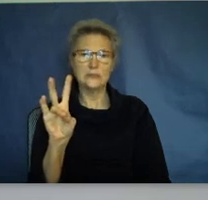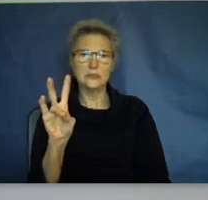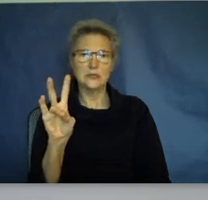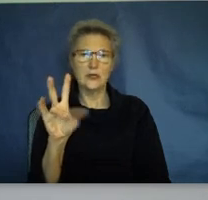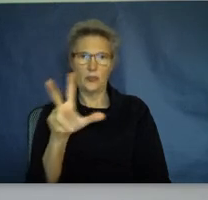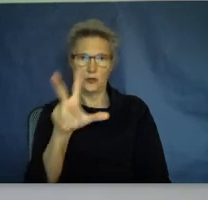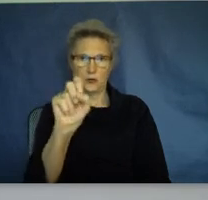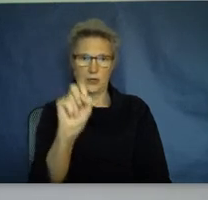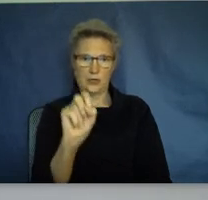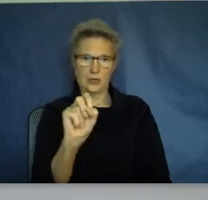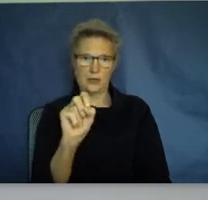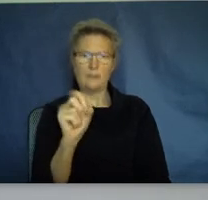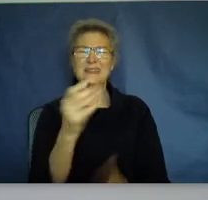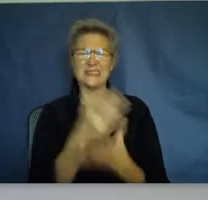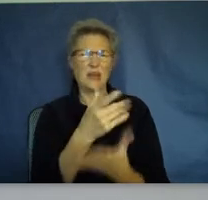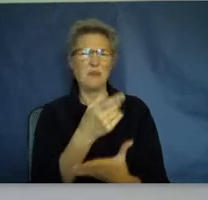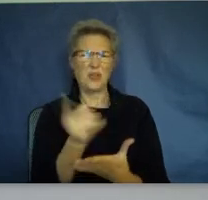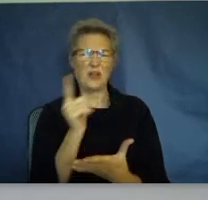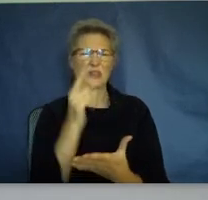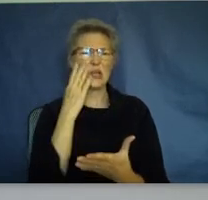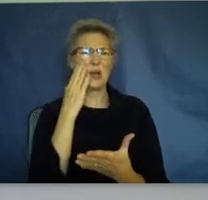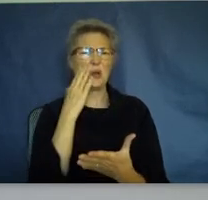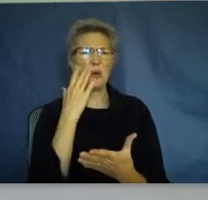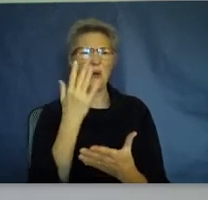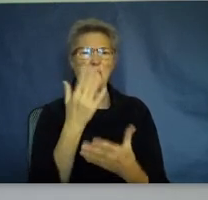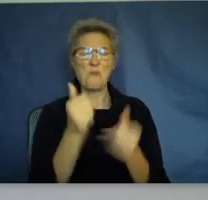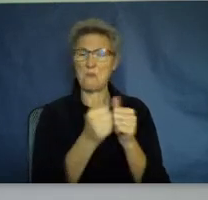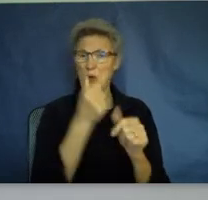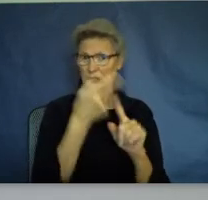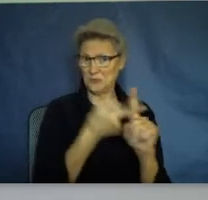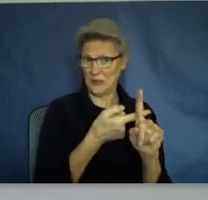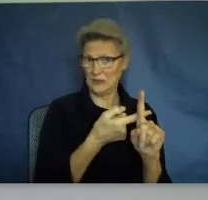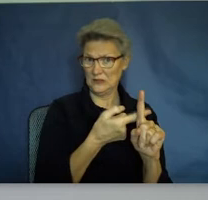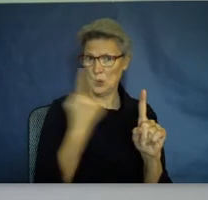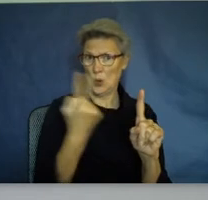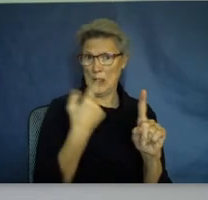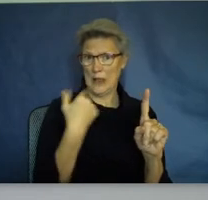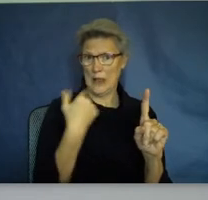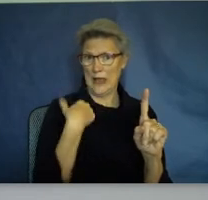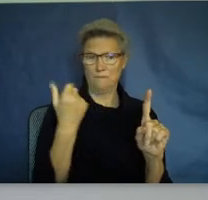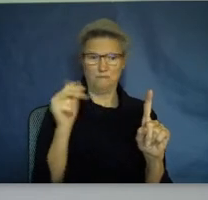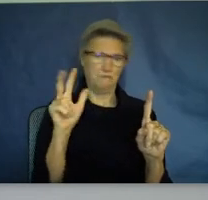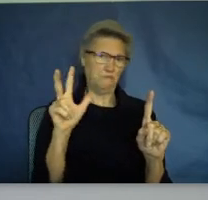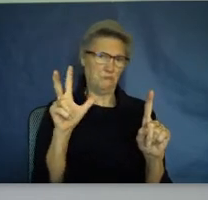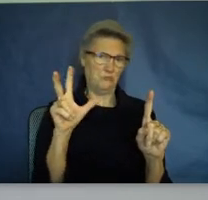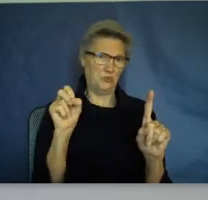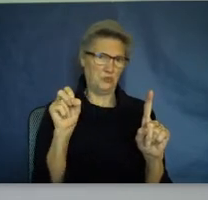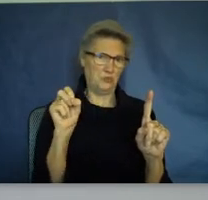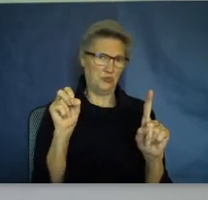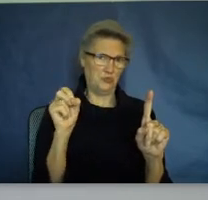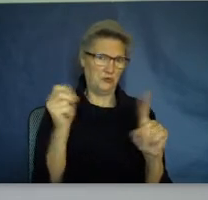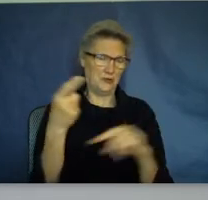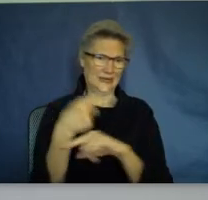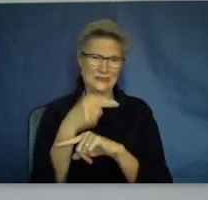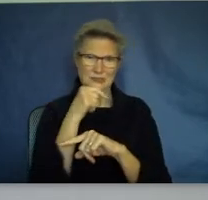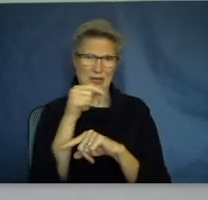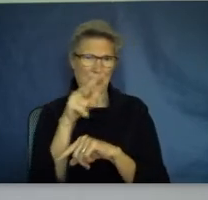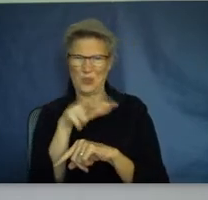27, 30, and I'm going to stop there because I know that most months, even if I'm not sure of how many days are in June, most months don't go